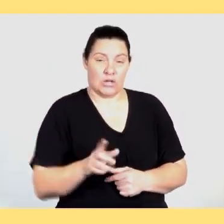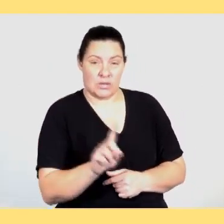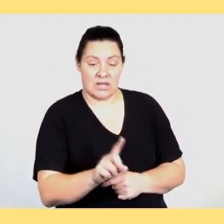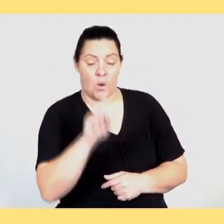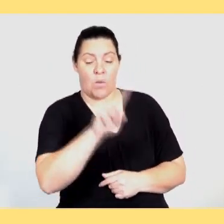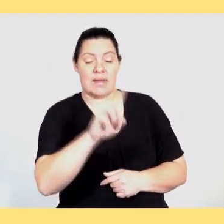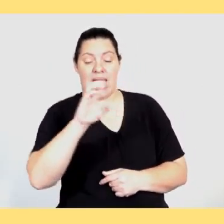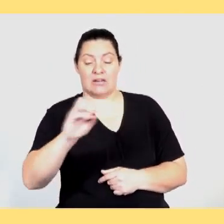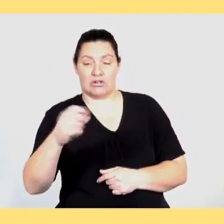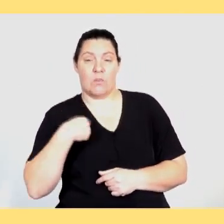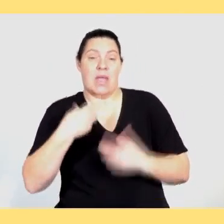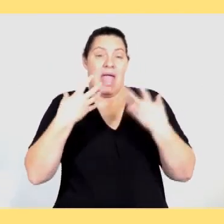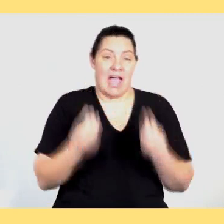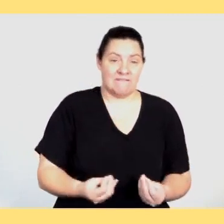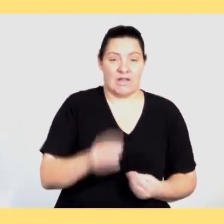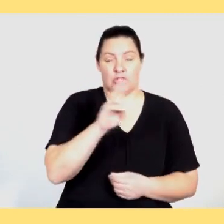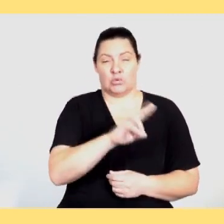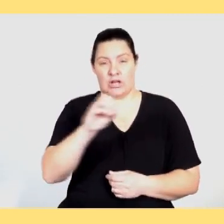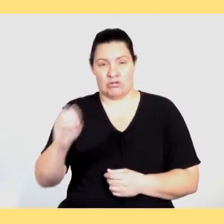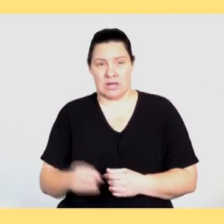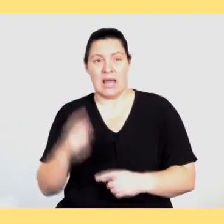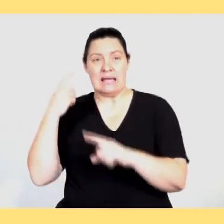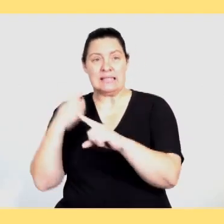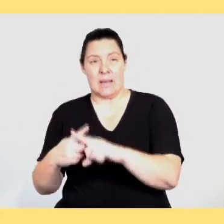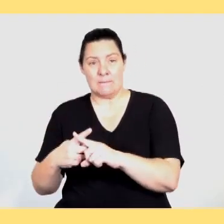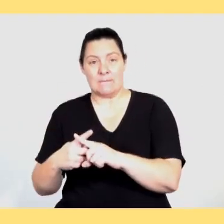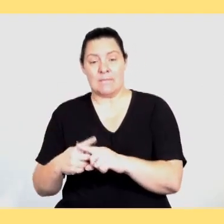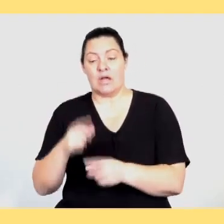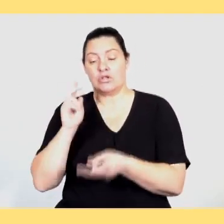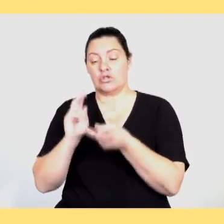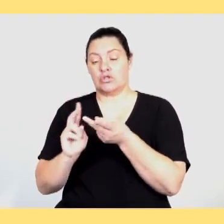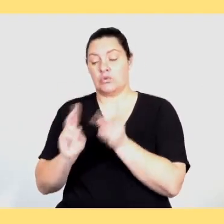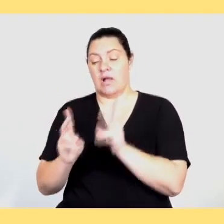want is 100, what you have is 200, multiplied by